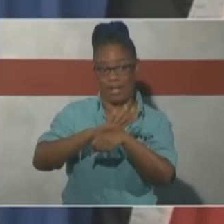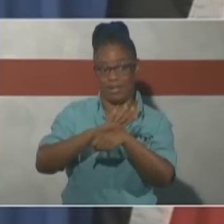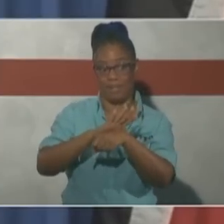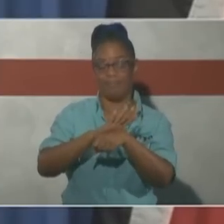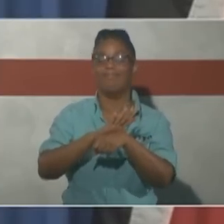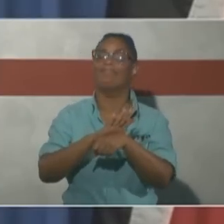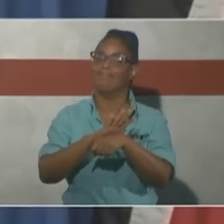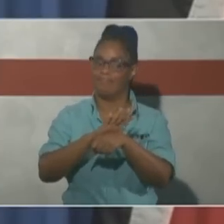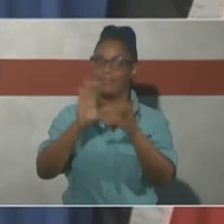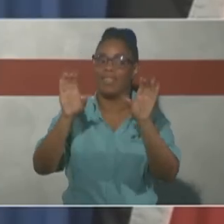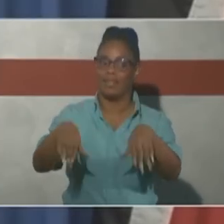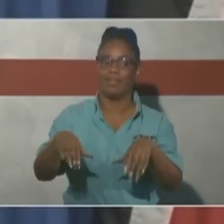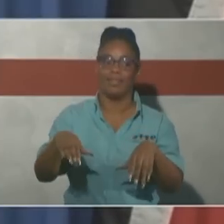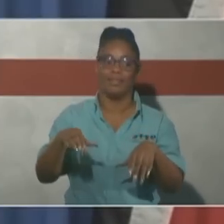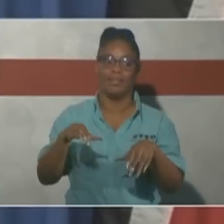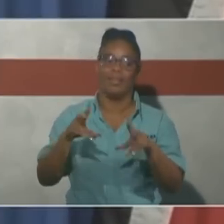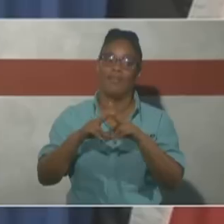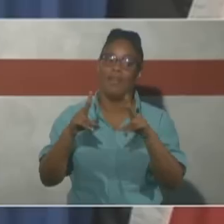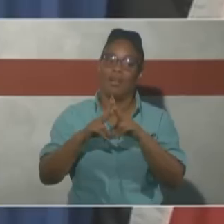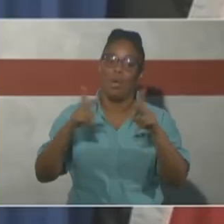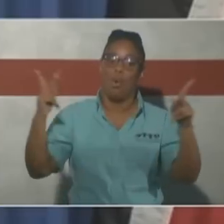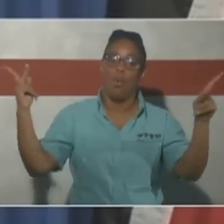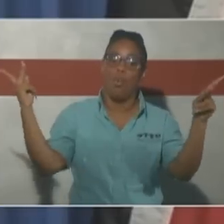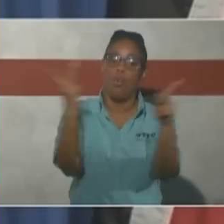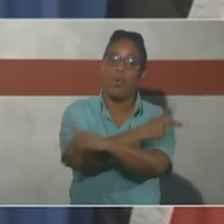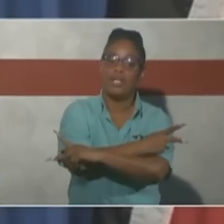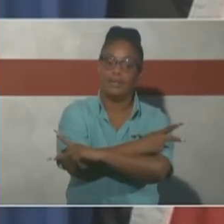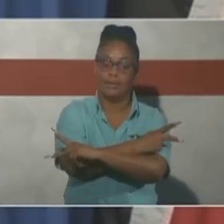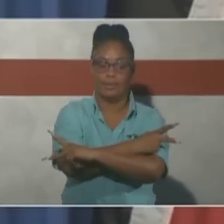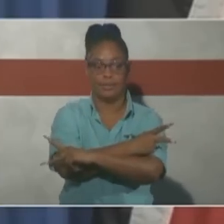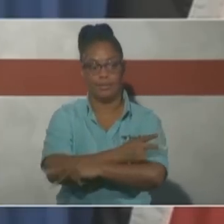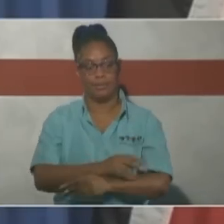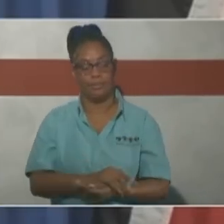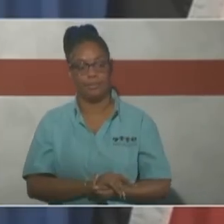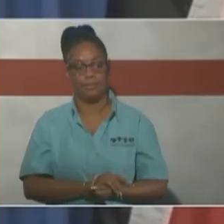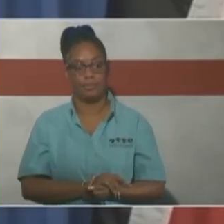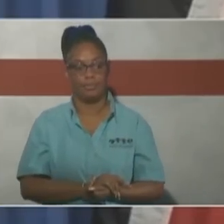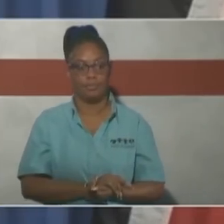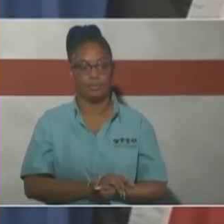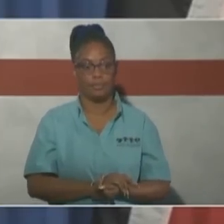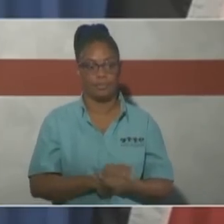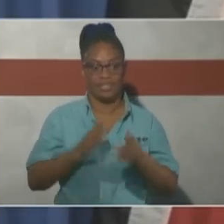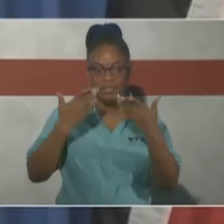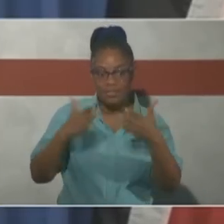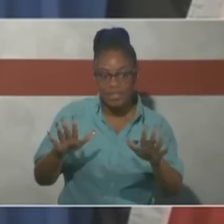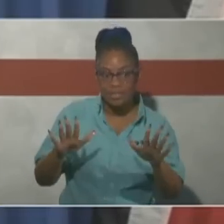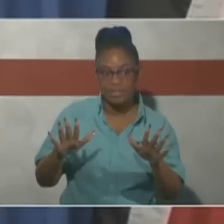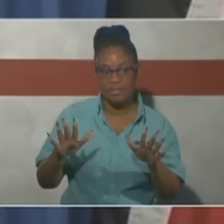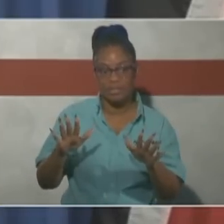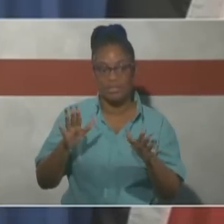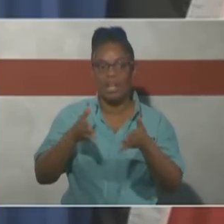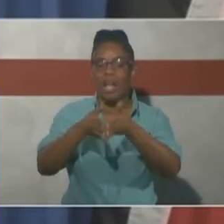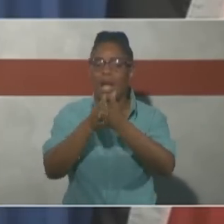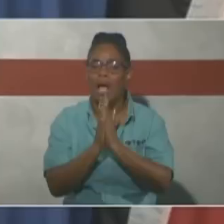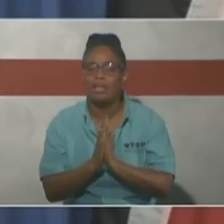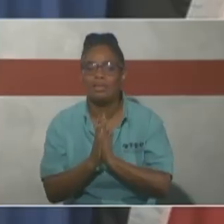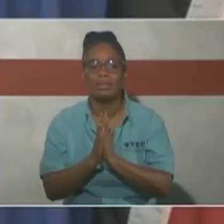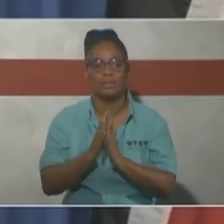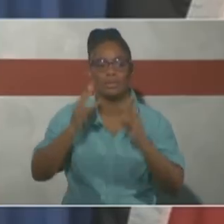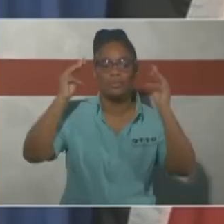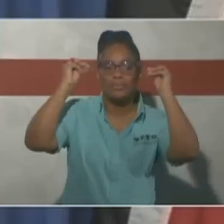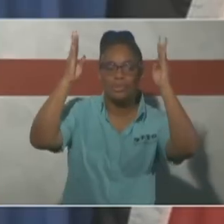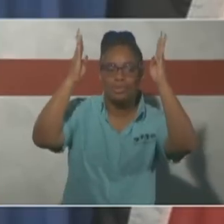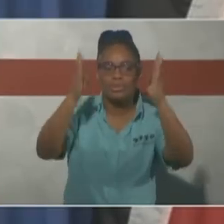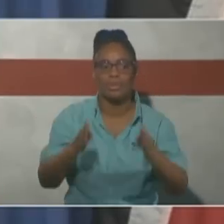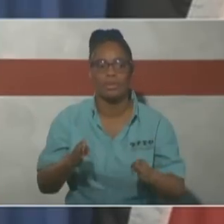and responding to the virus. But there is that smaller population to whom the virus is still a very